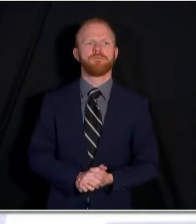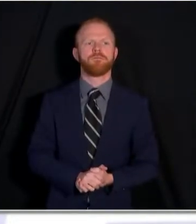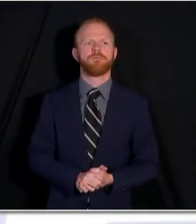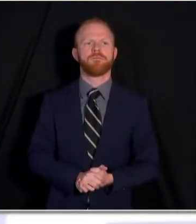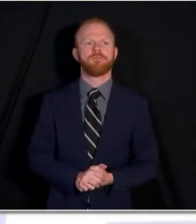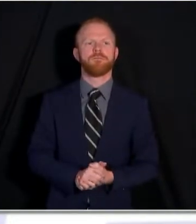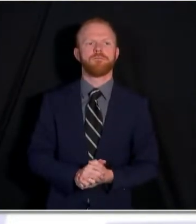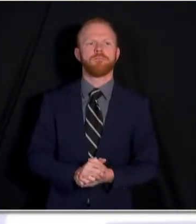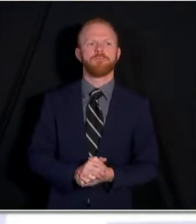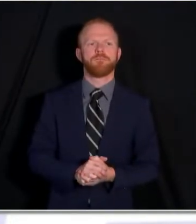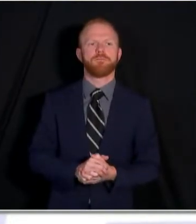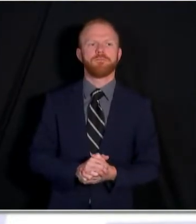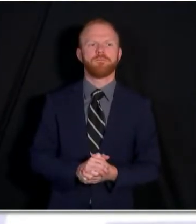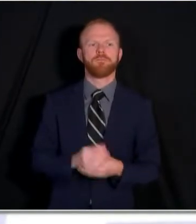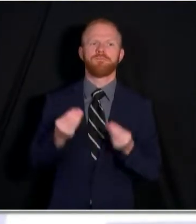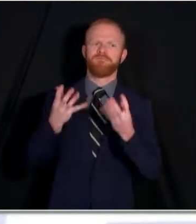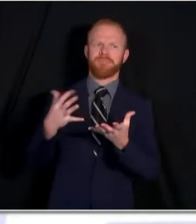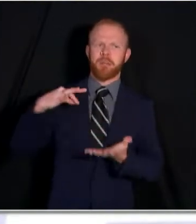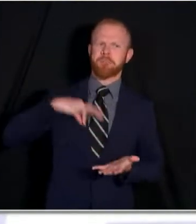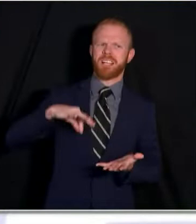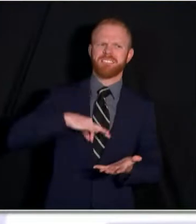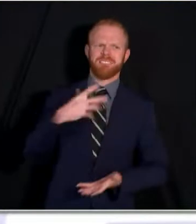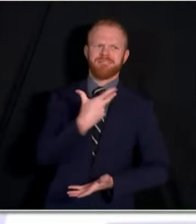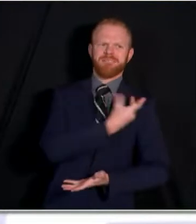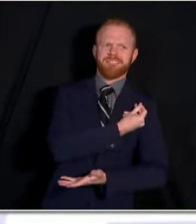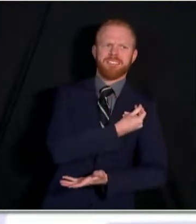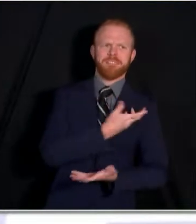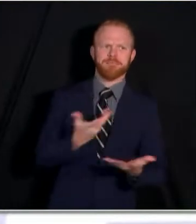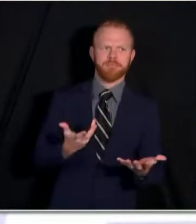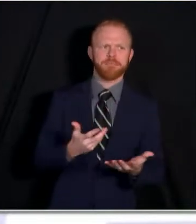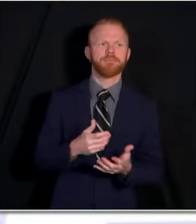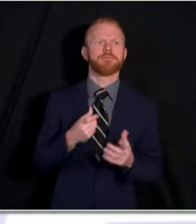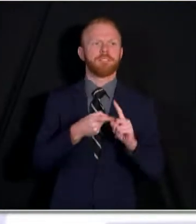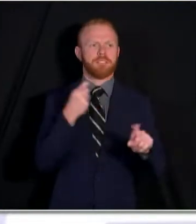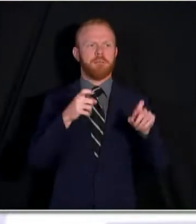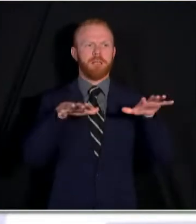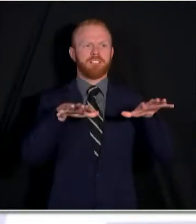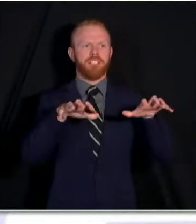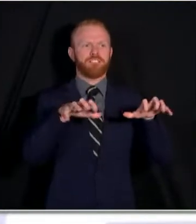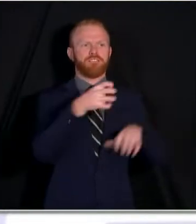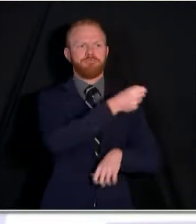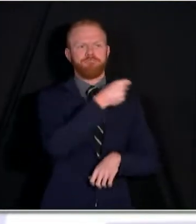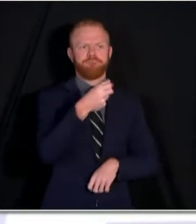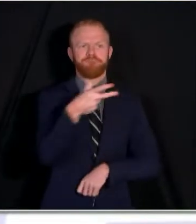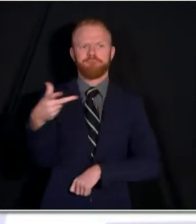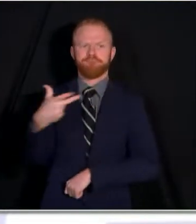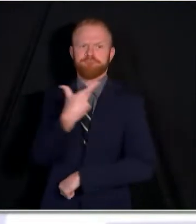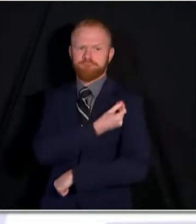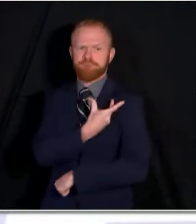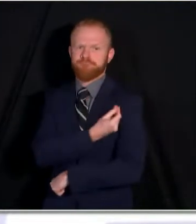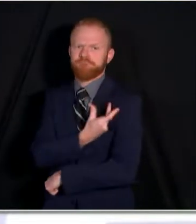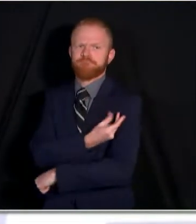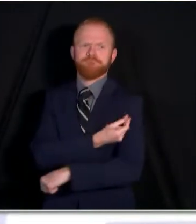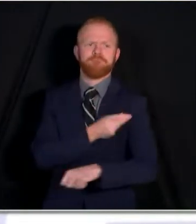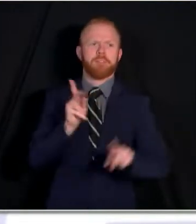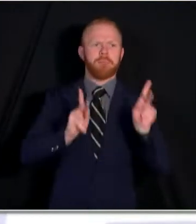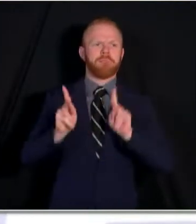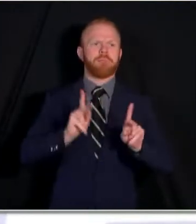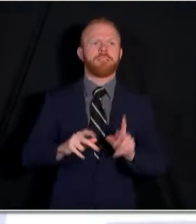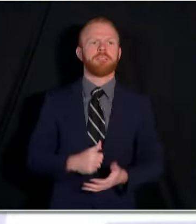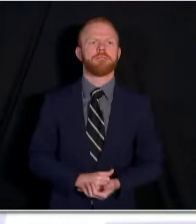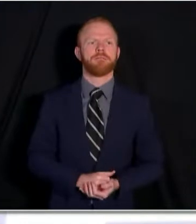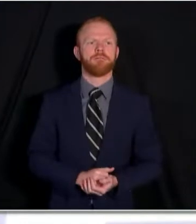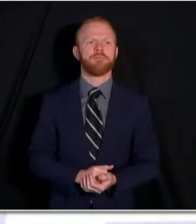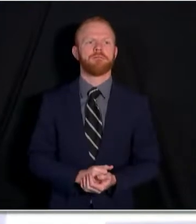freezer and into people's arms. It starts here with Pfizer, 21 days. We'll get those vaccines in people's arms